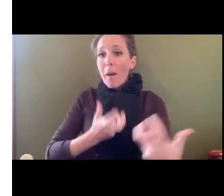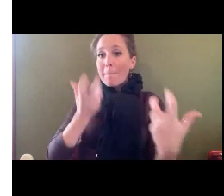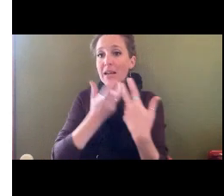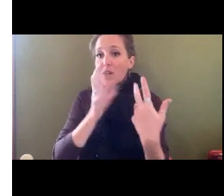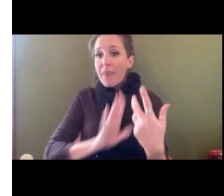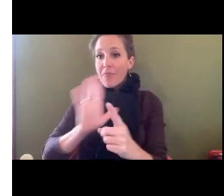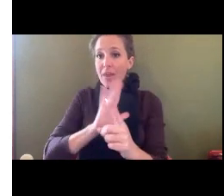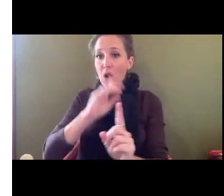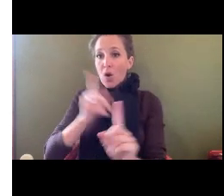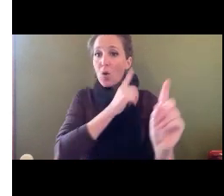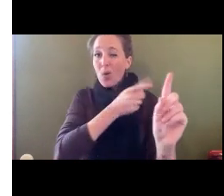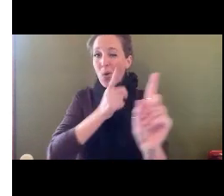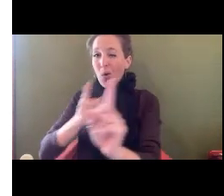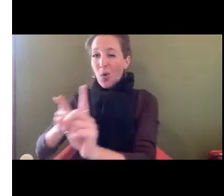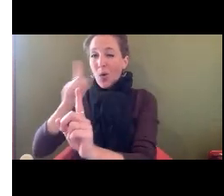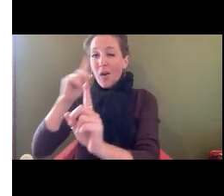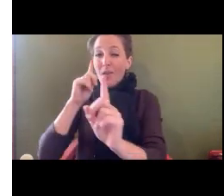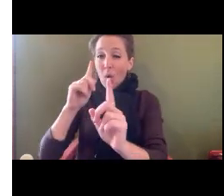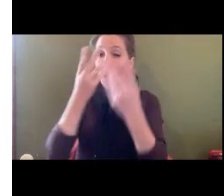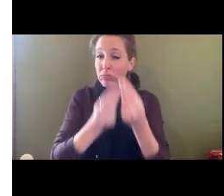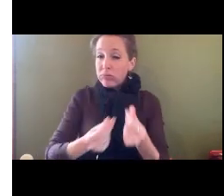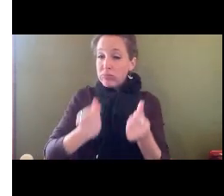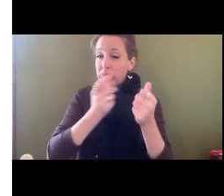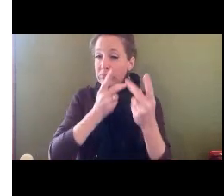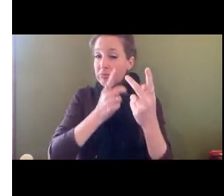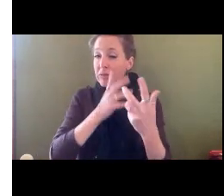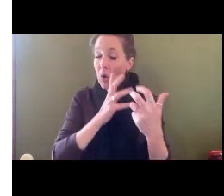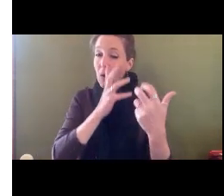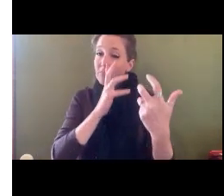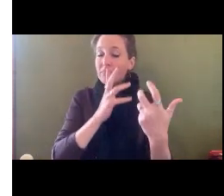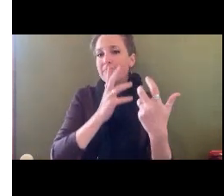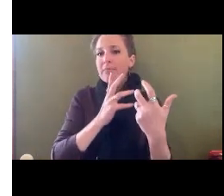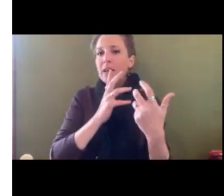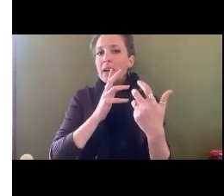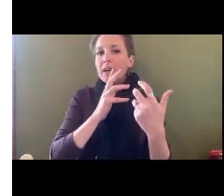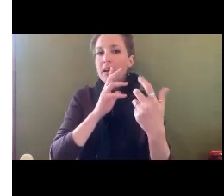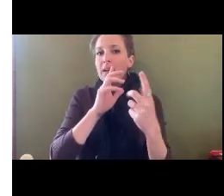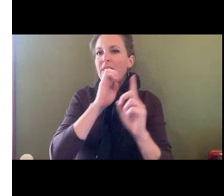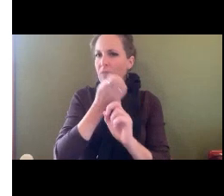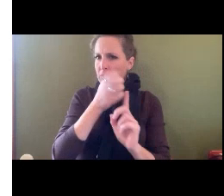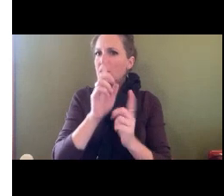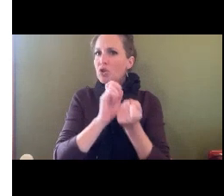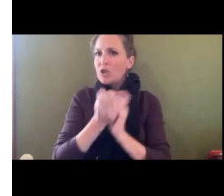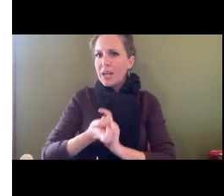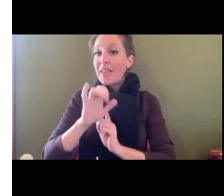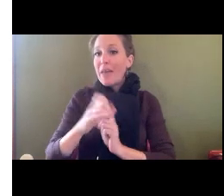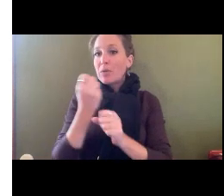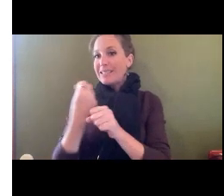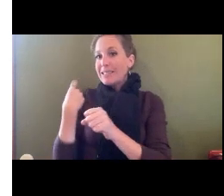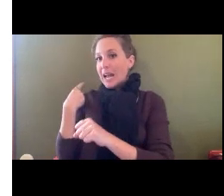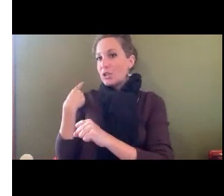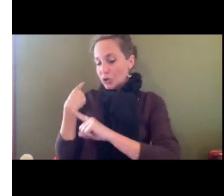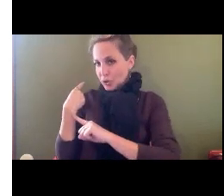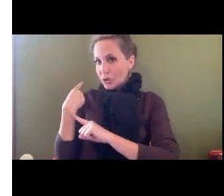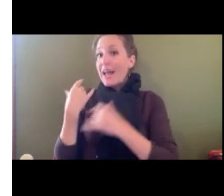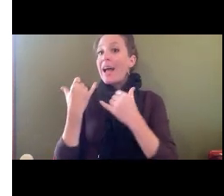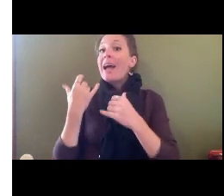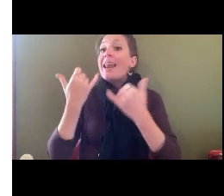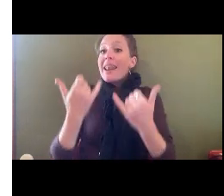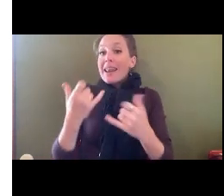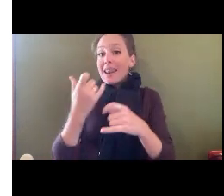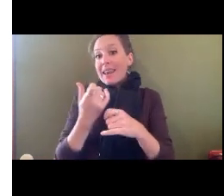for mitigating climate change. So that was COP28. That was last year in Dubai. And next year's COP 30,